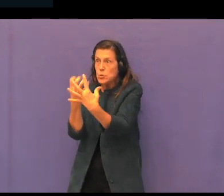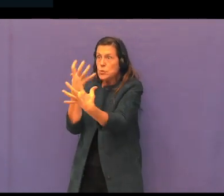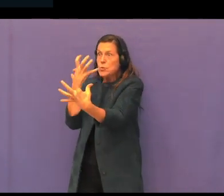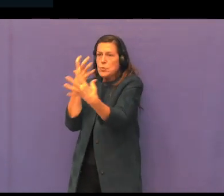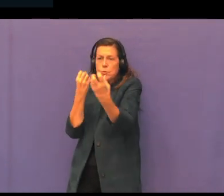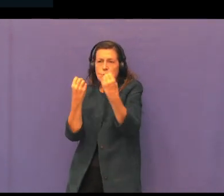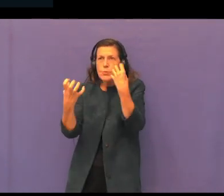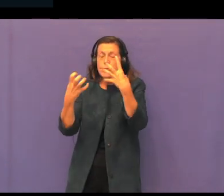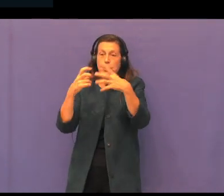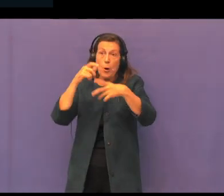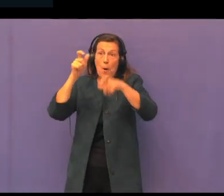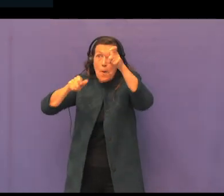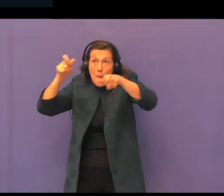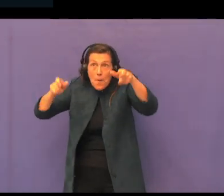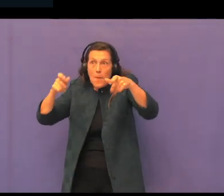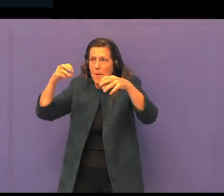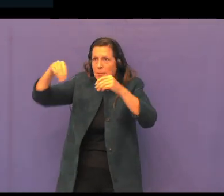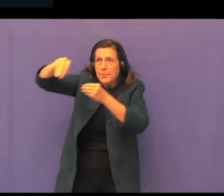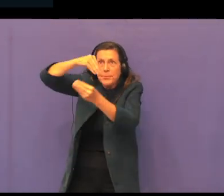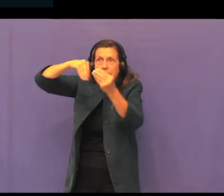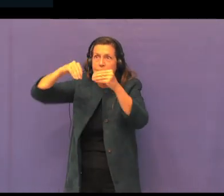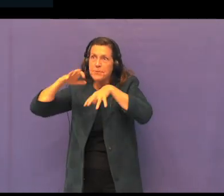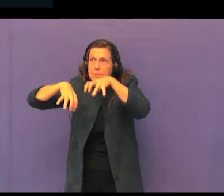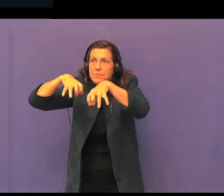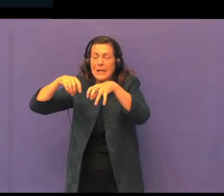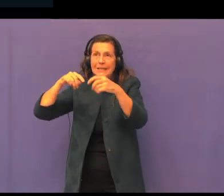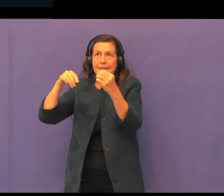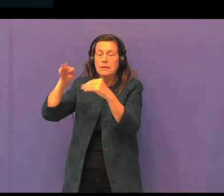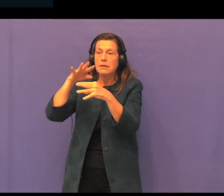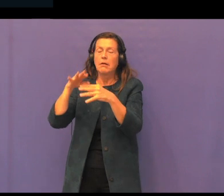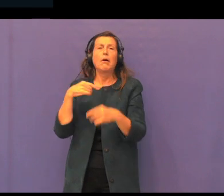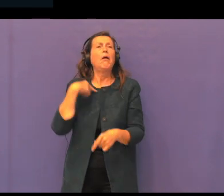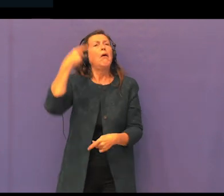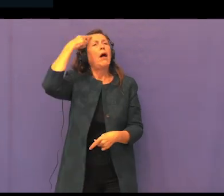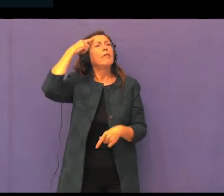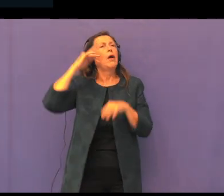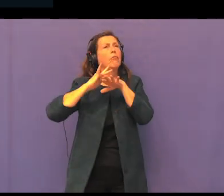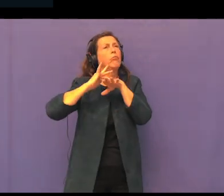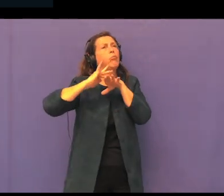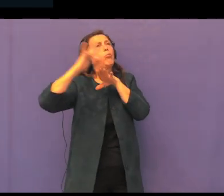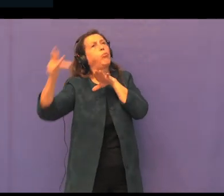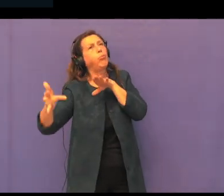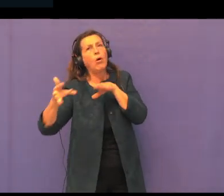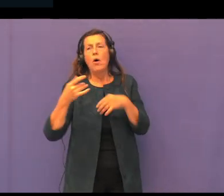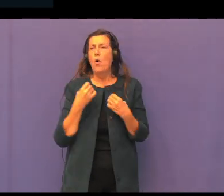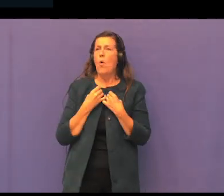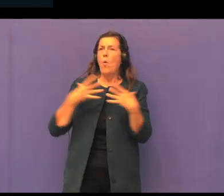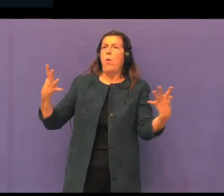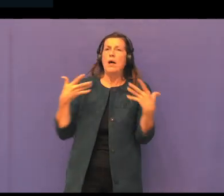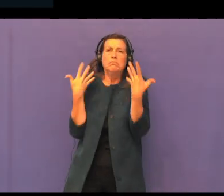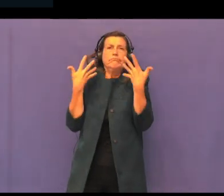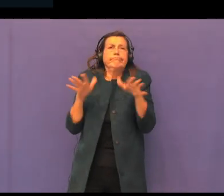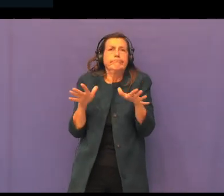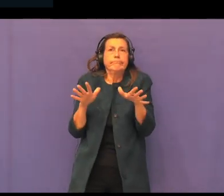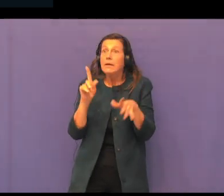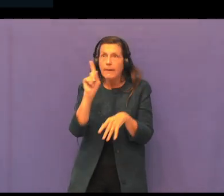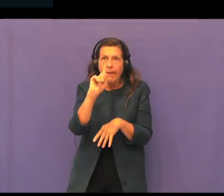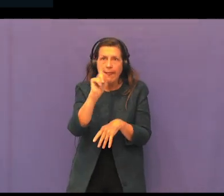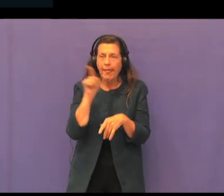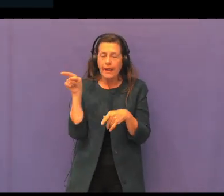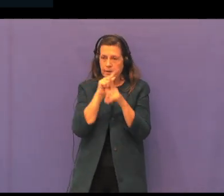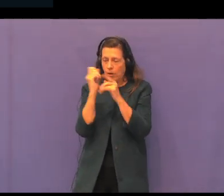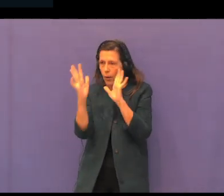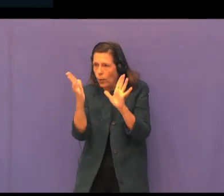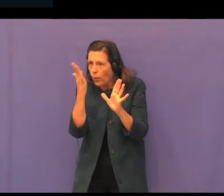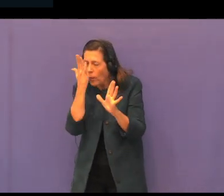empty landscapes. He says his intense attentiveness was a form of moral gaze born of his belief that if we attend more closely to something, then we're